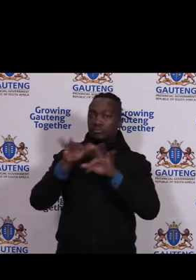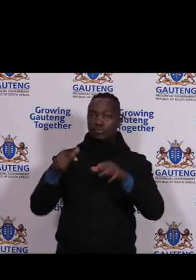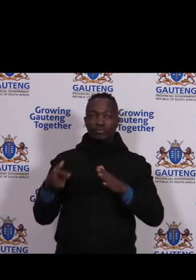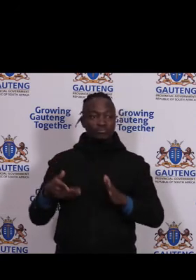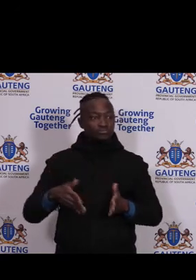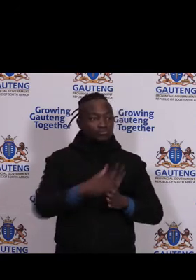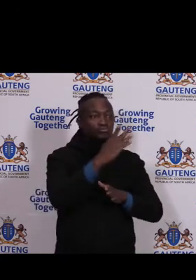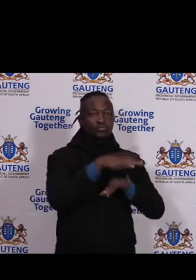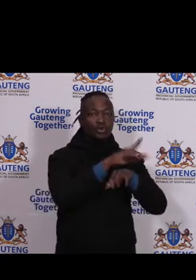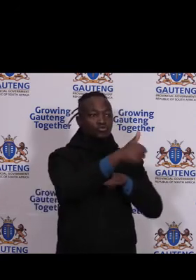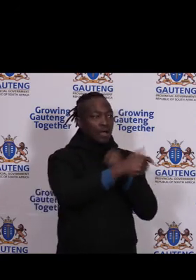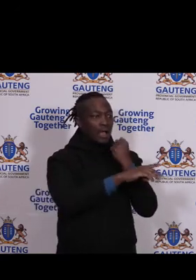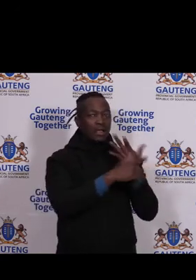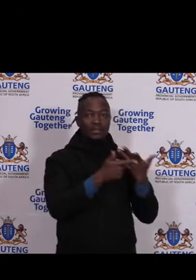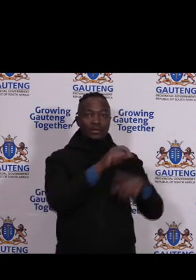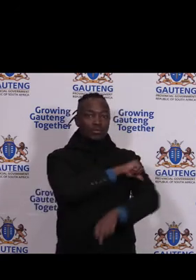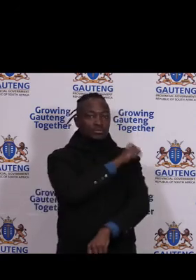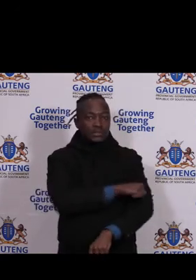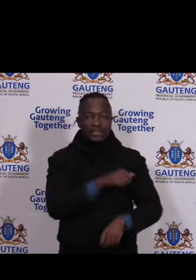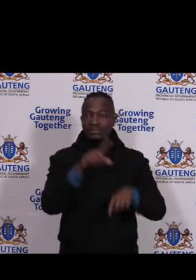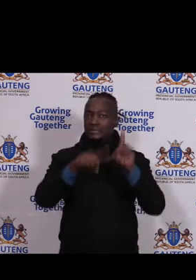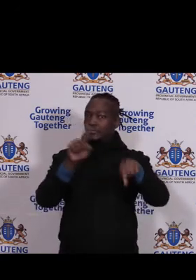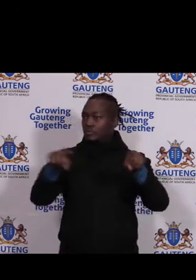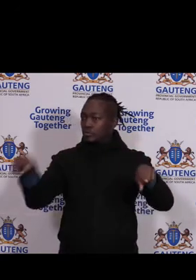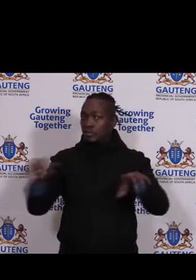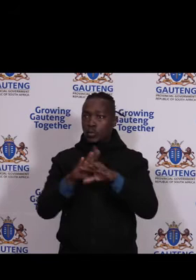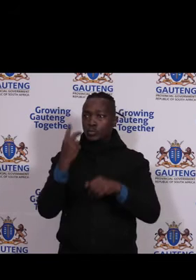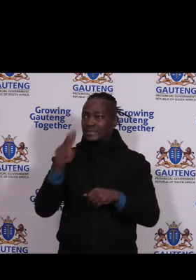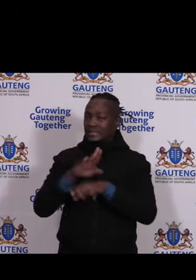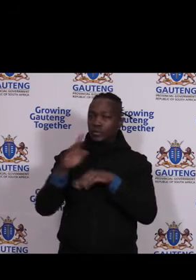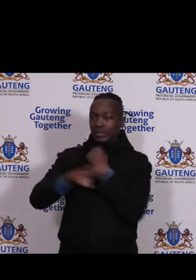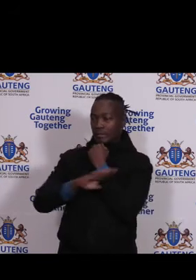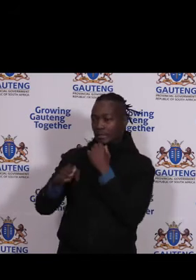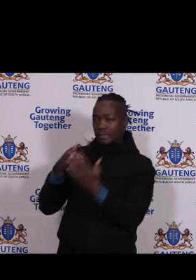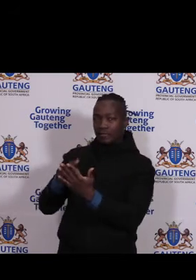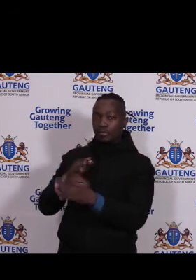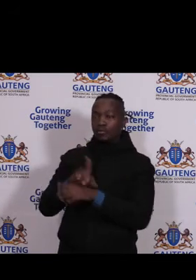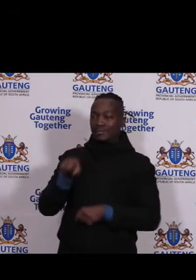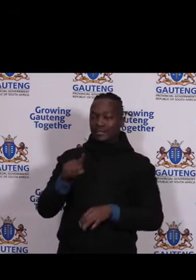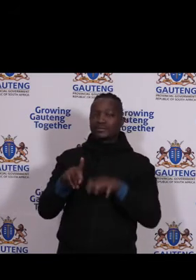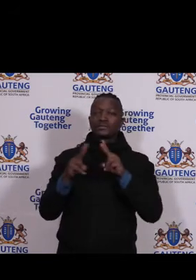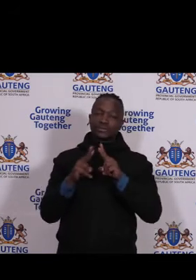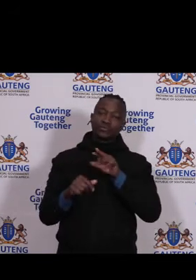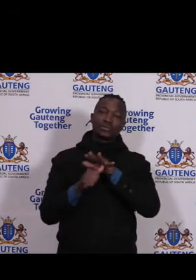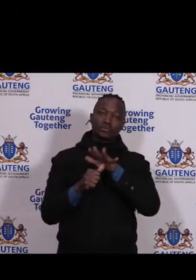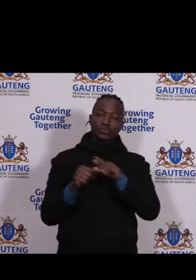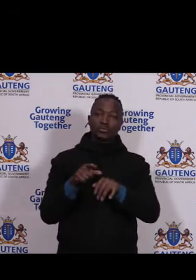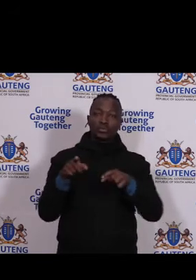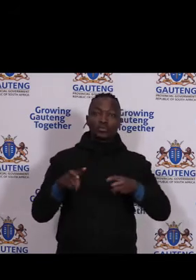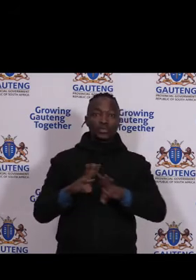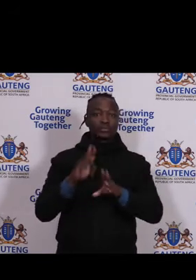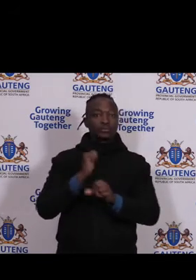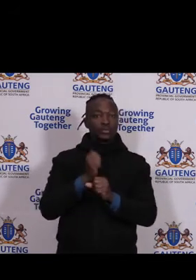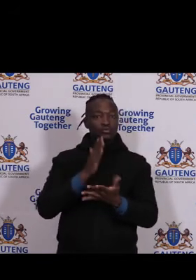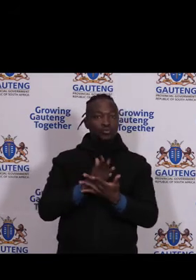be able to direct patients' flow and be able to see where beds are available. This is an important way on making sure that we calm down